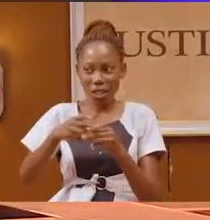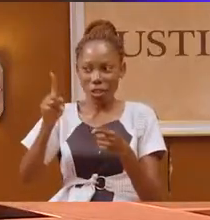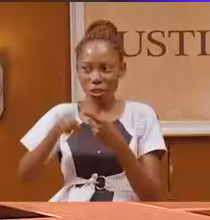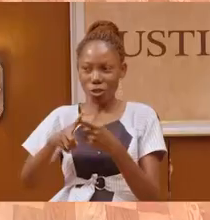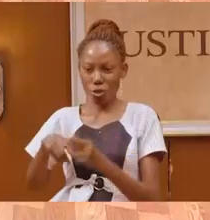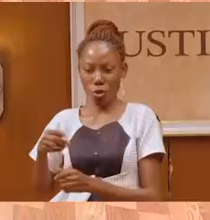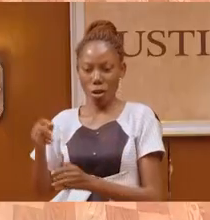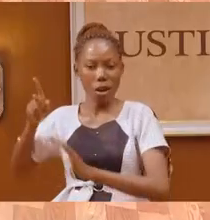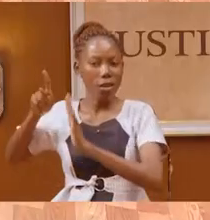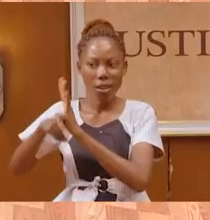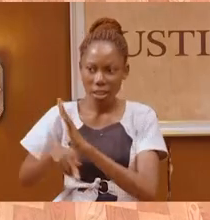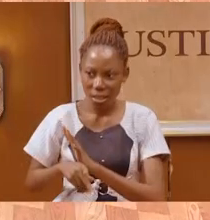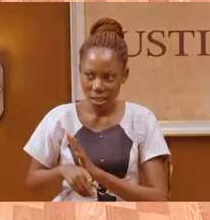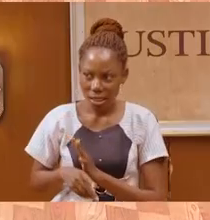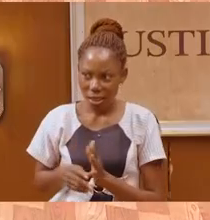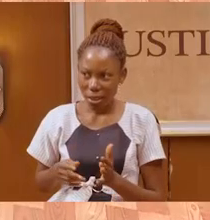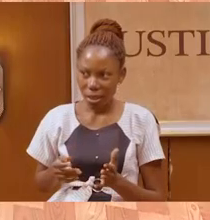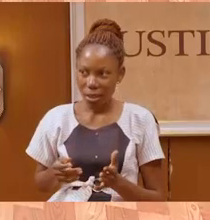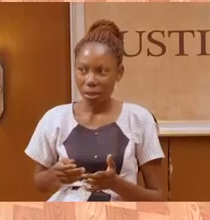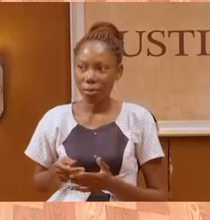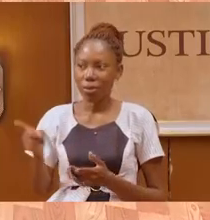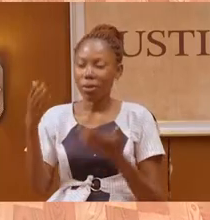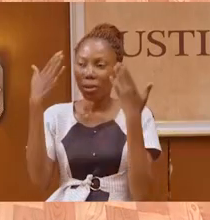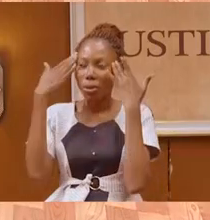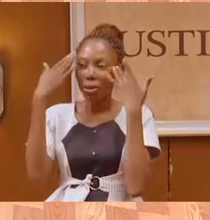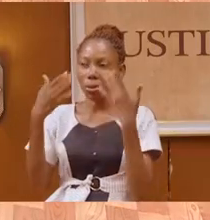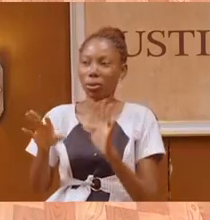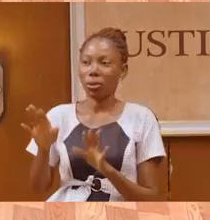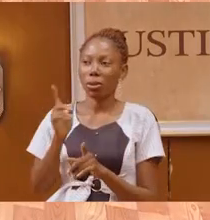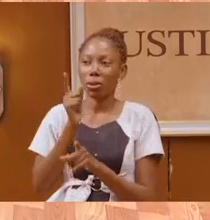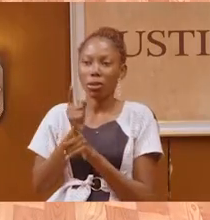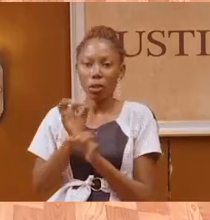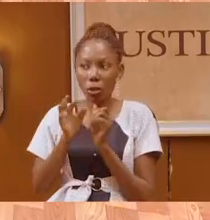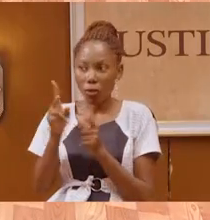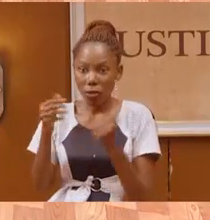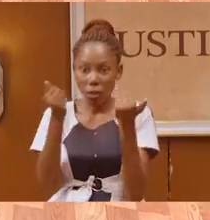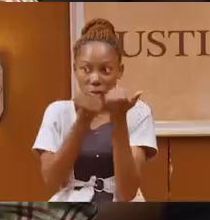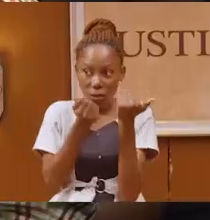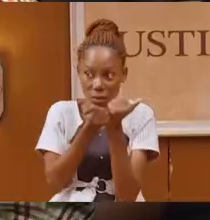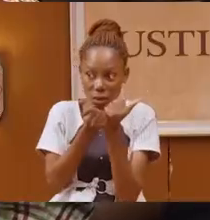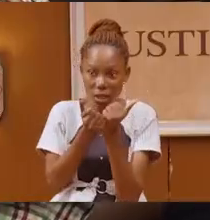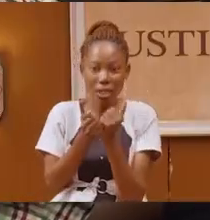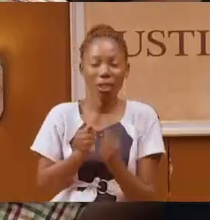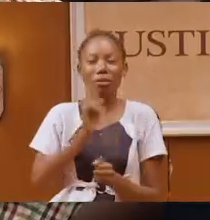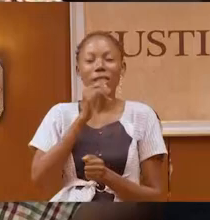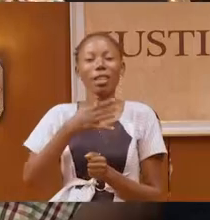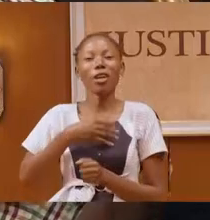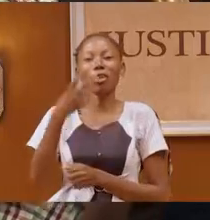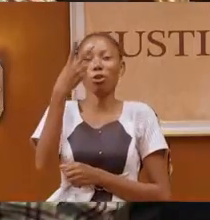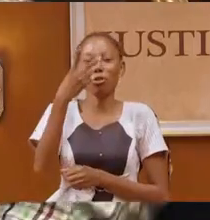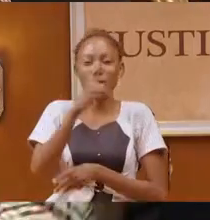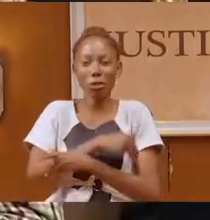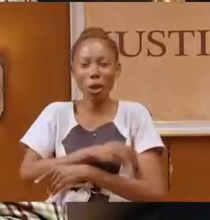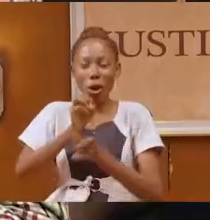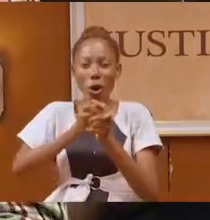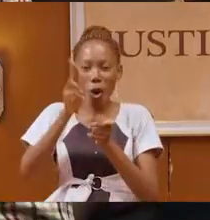to choke her in my presence. Yeah. So I keep up, that is, I will keep off whenever they are fighting. Sure, and that fighting is almost every 2 days or every day.